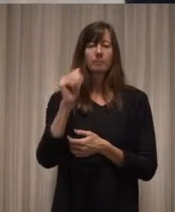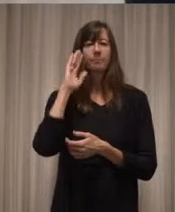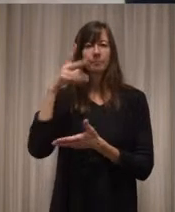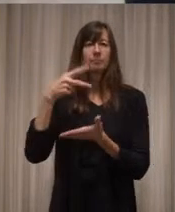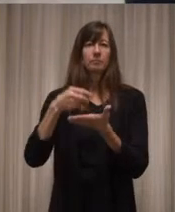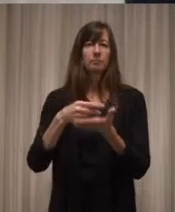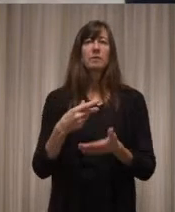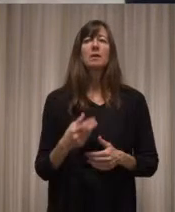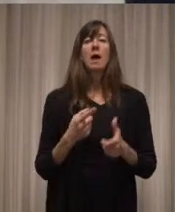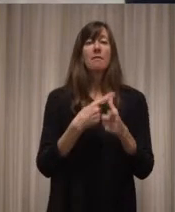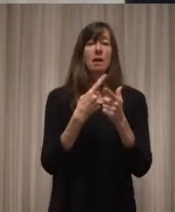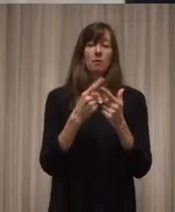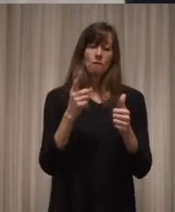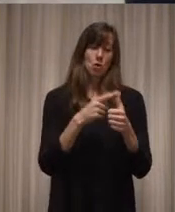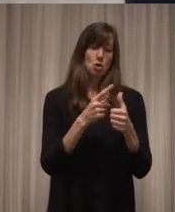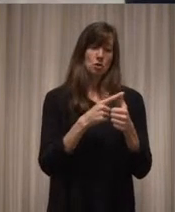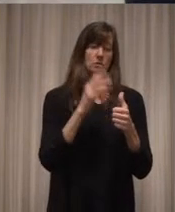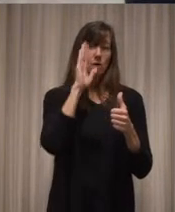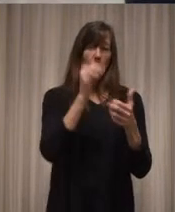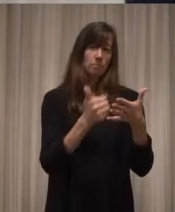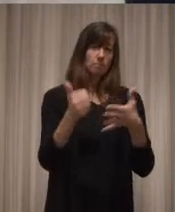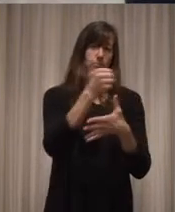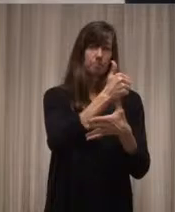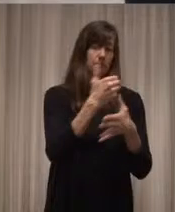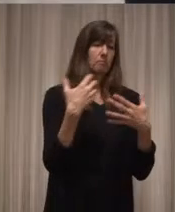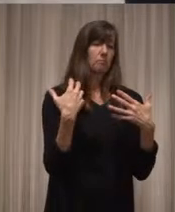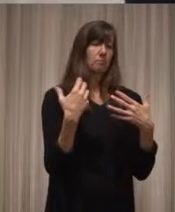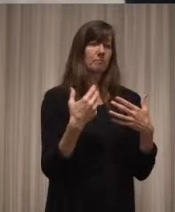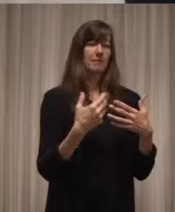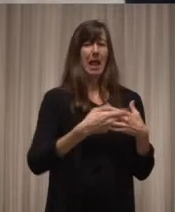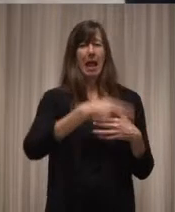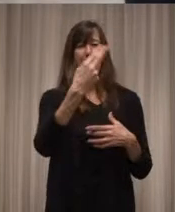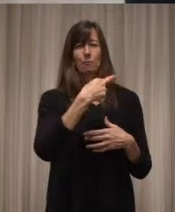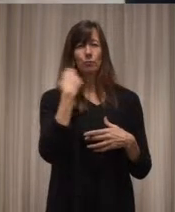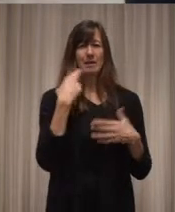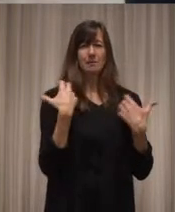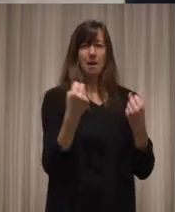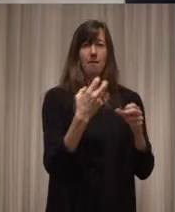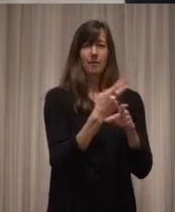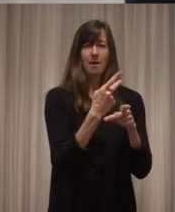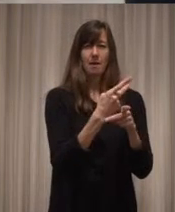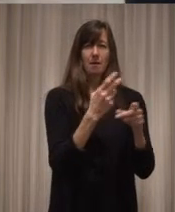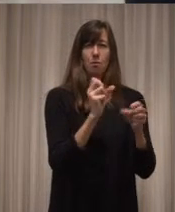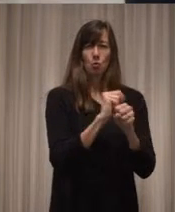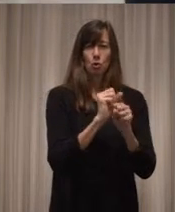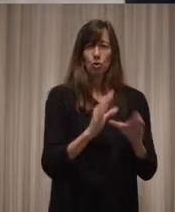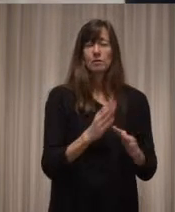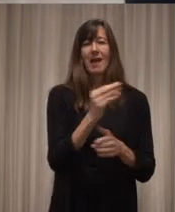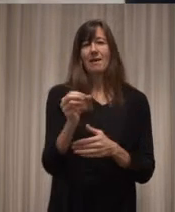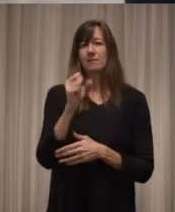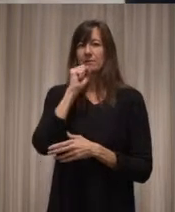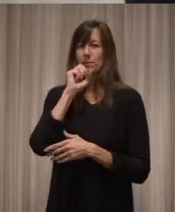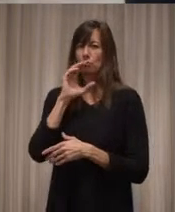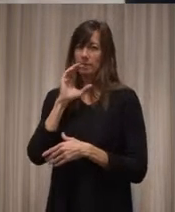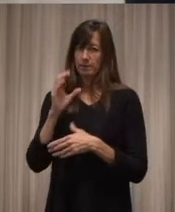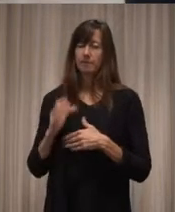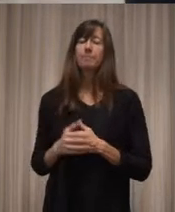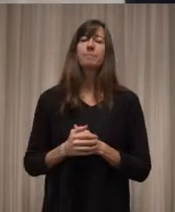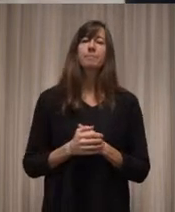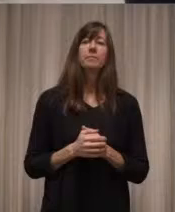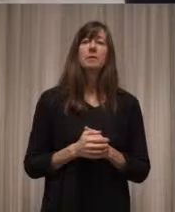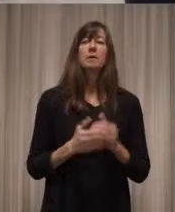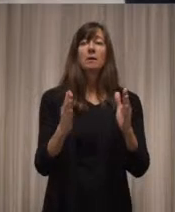most at-risk healthcare workers and seniors. The other thing that we're doing in addition to the massive